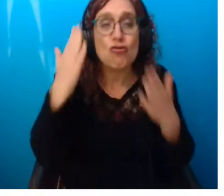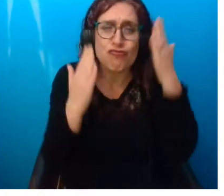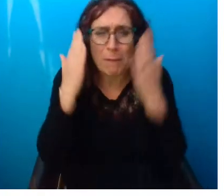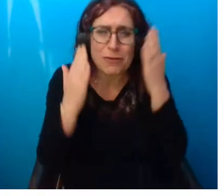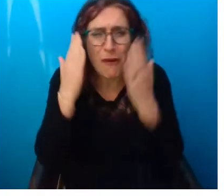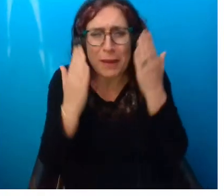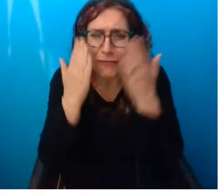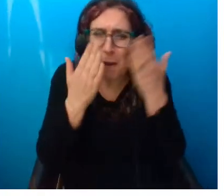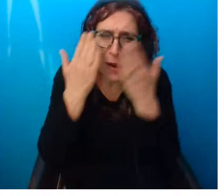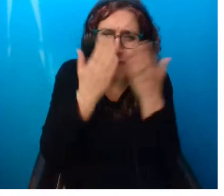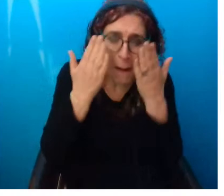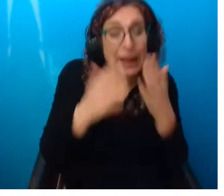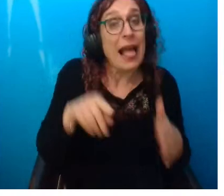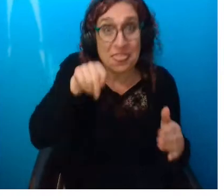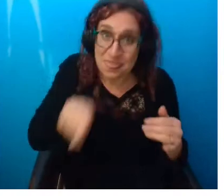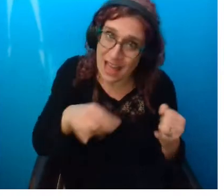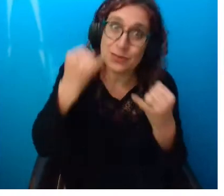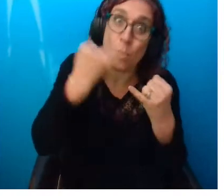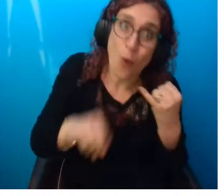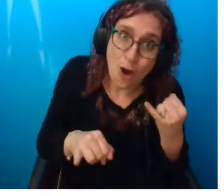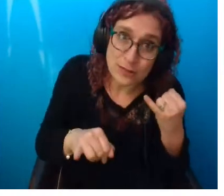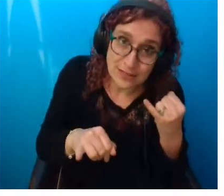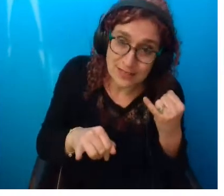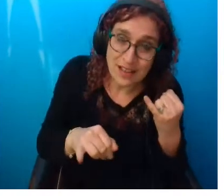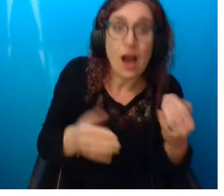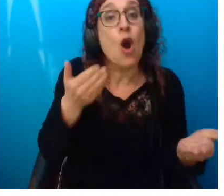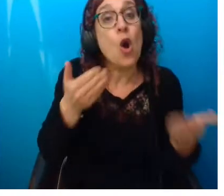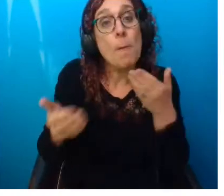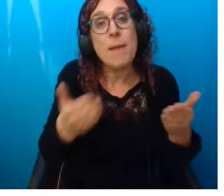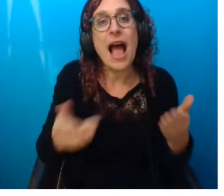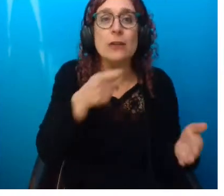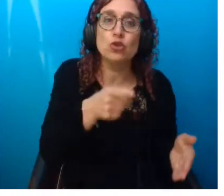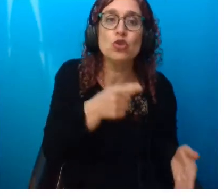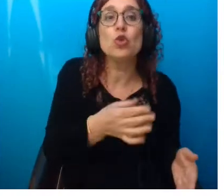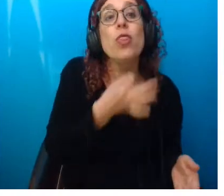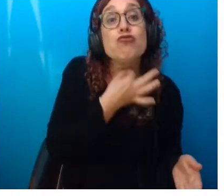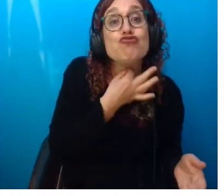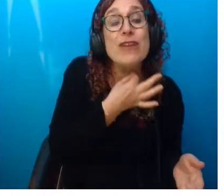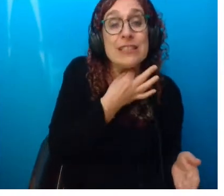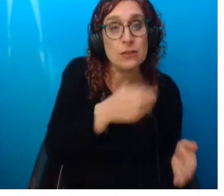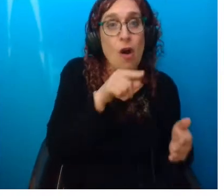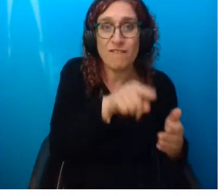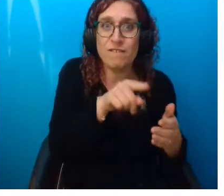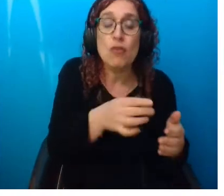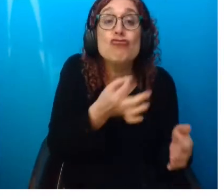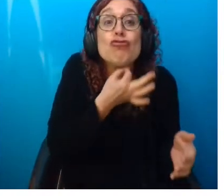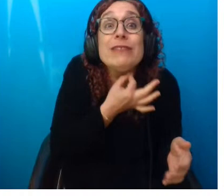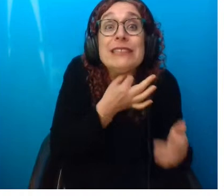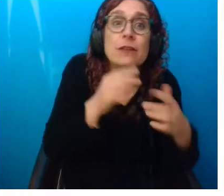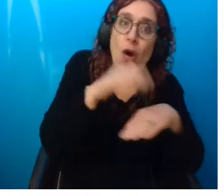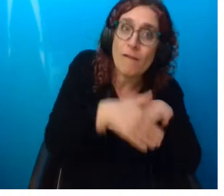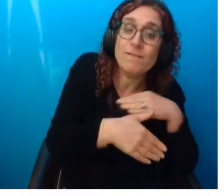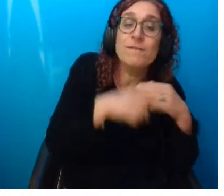a lot more, you can't correct keratoconus once you have developed that.